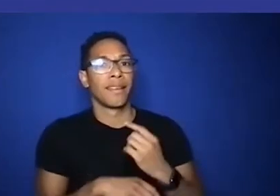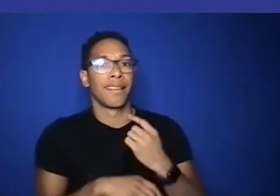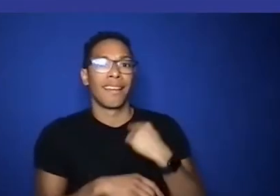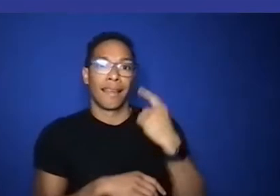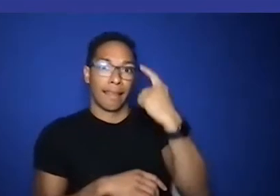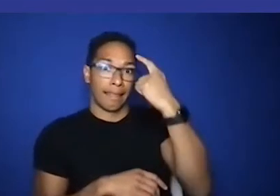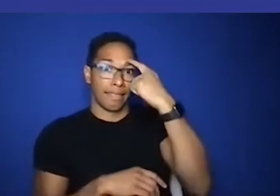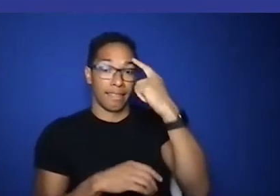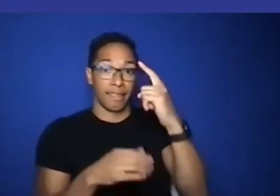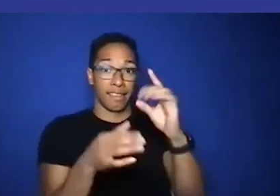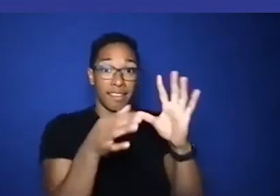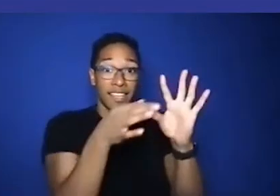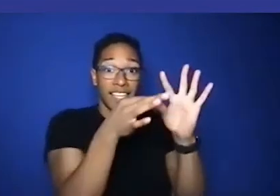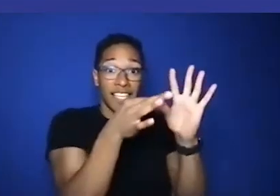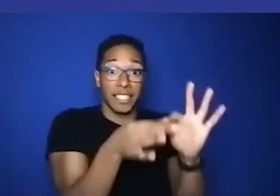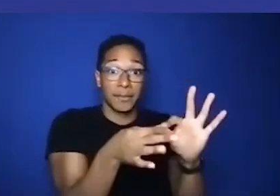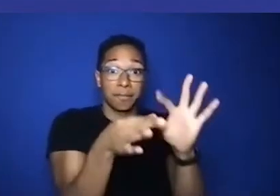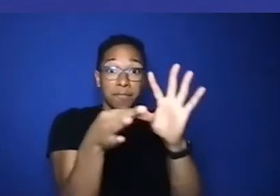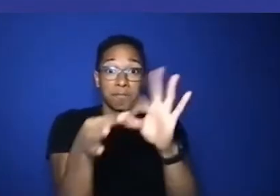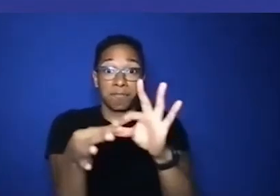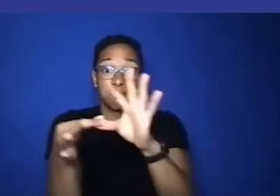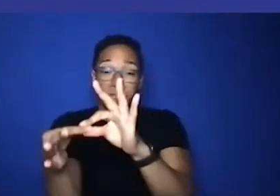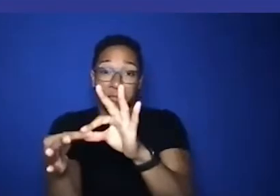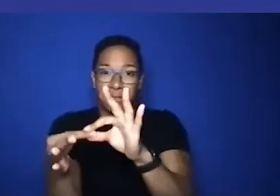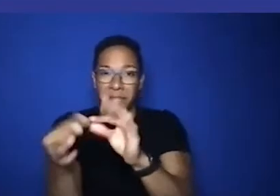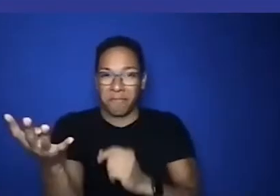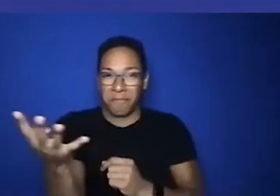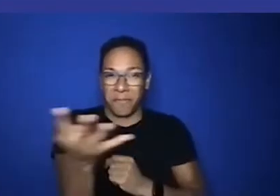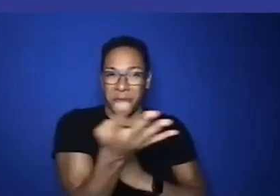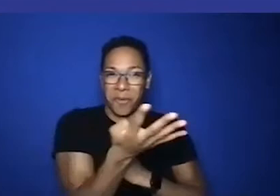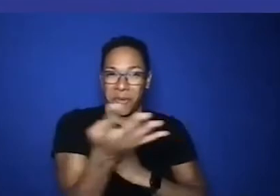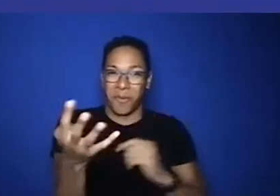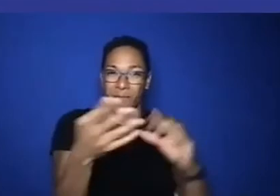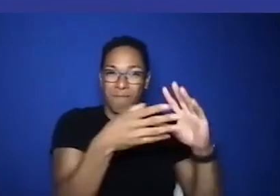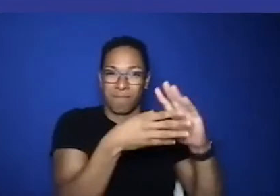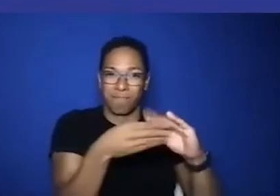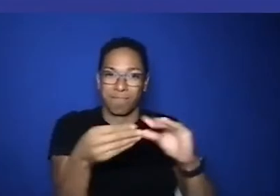three or the four stories